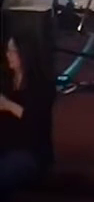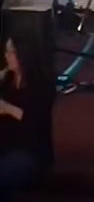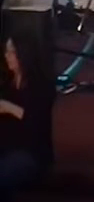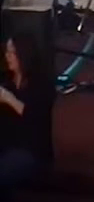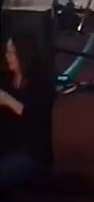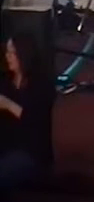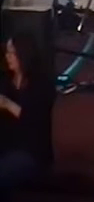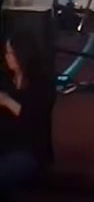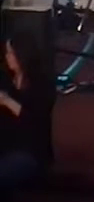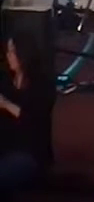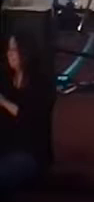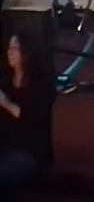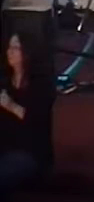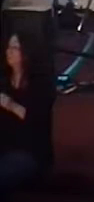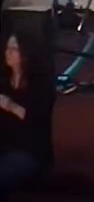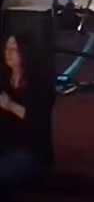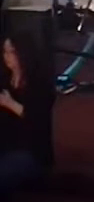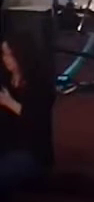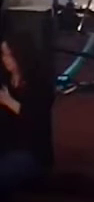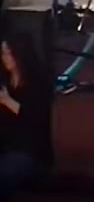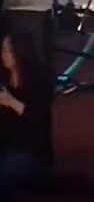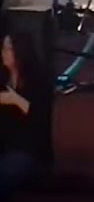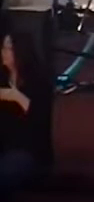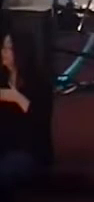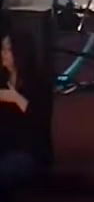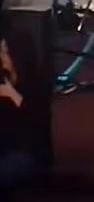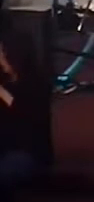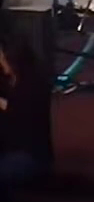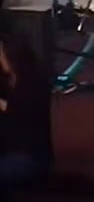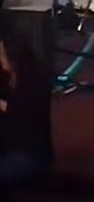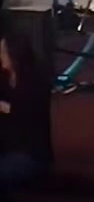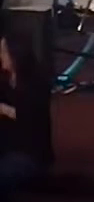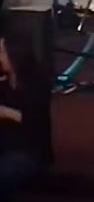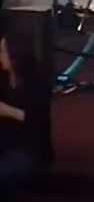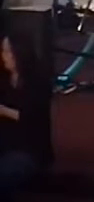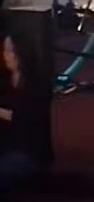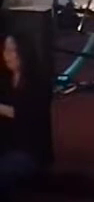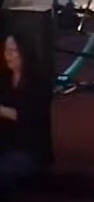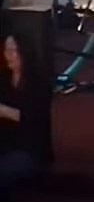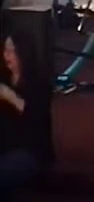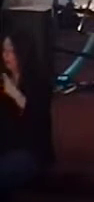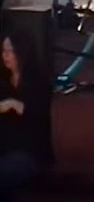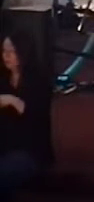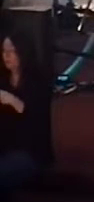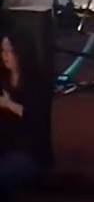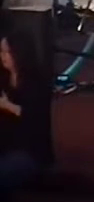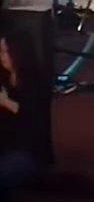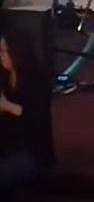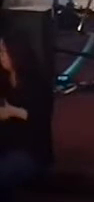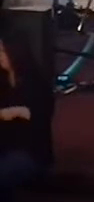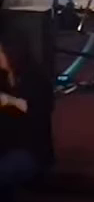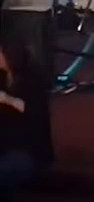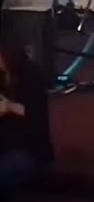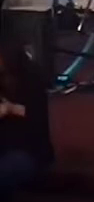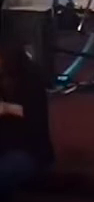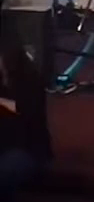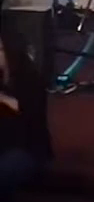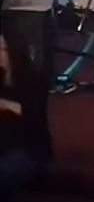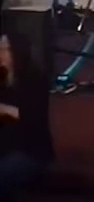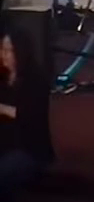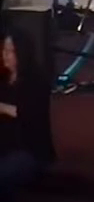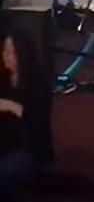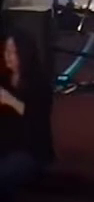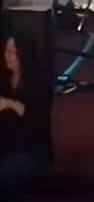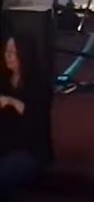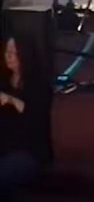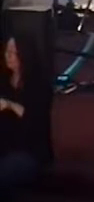control. It's about service and guidance. It's not about winning an argument or proving everyone wrong. It's about caring about people to